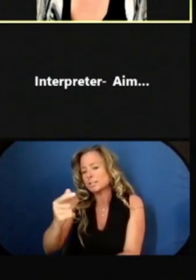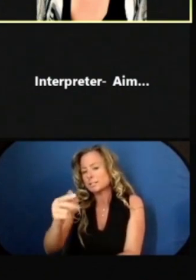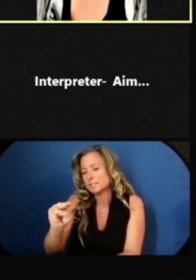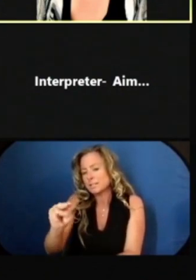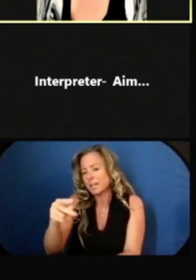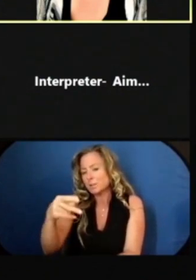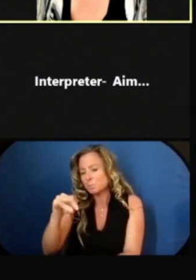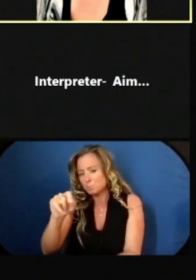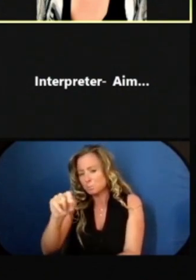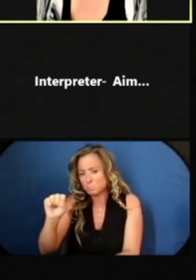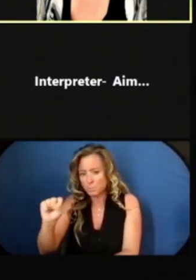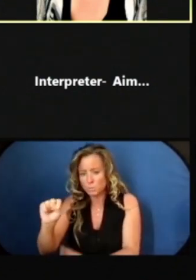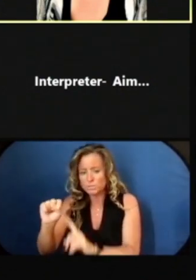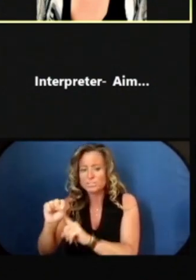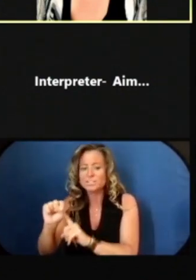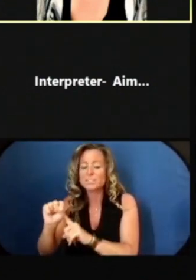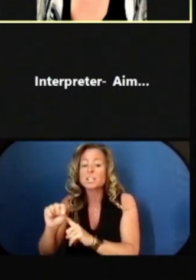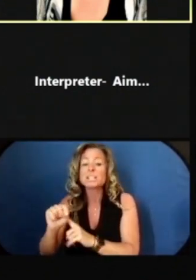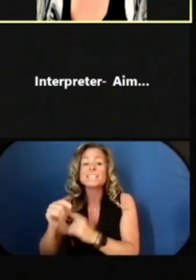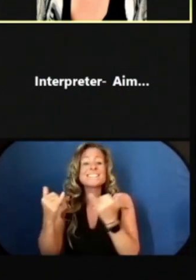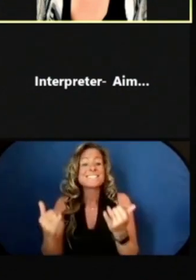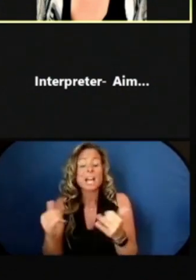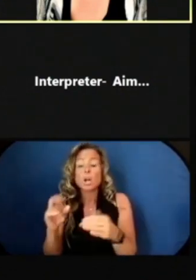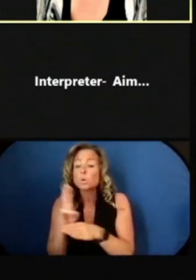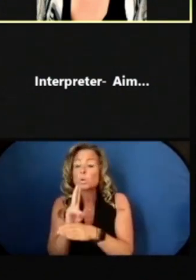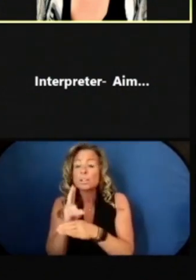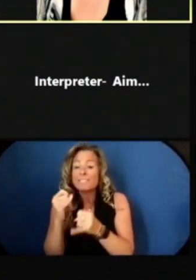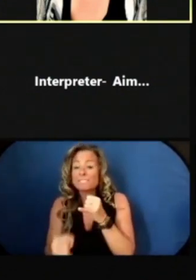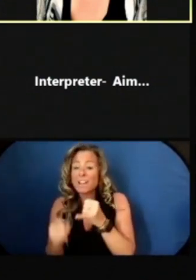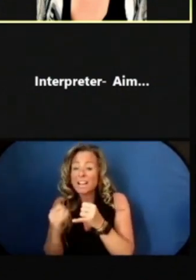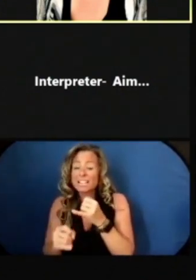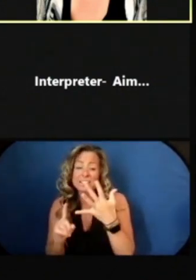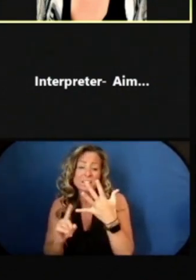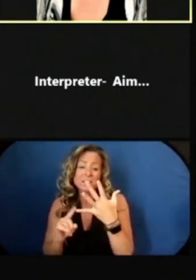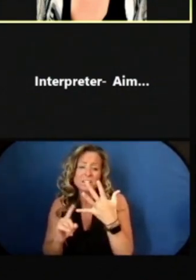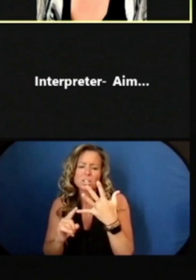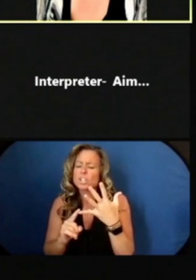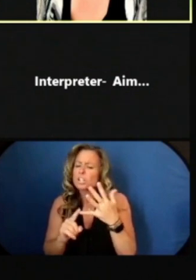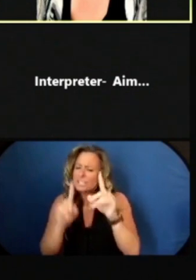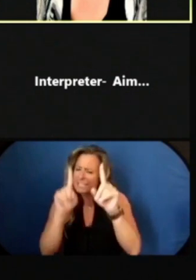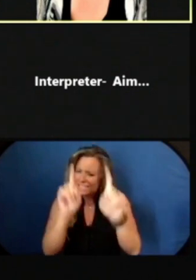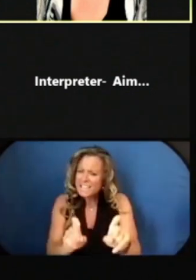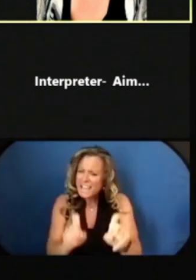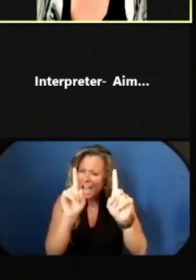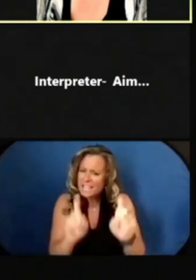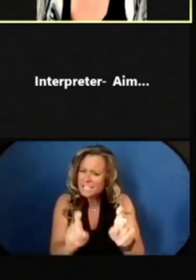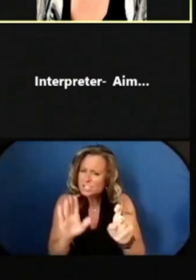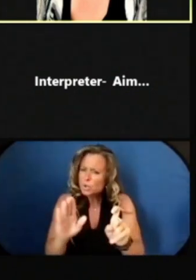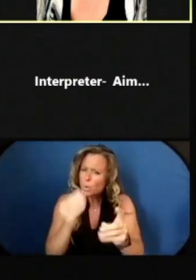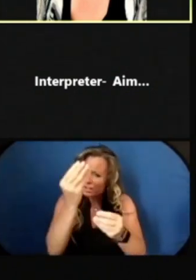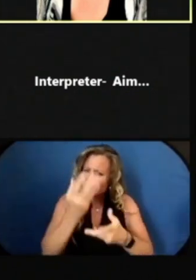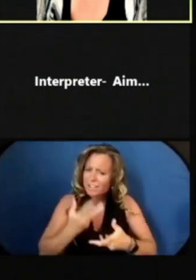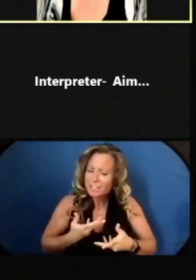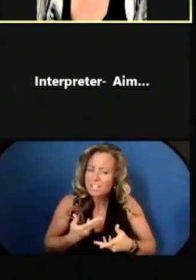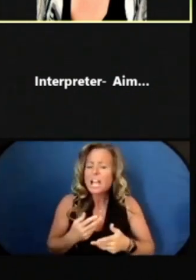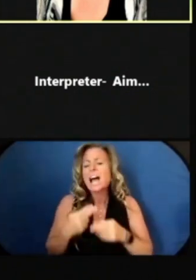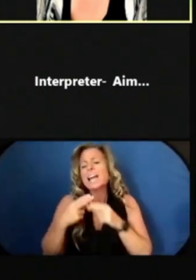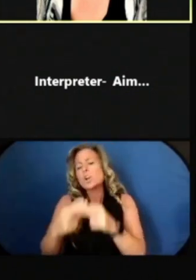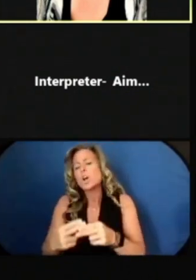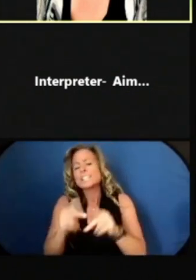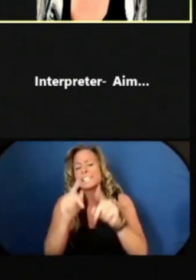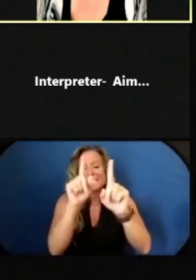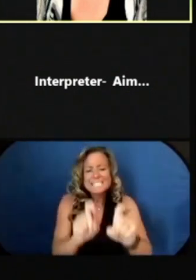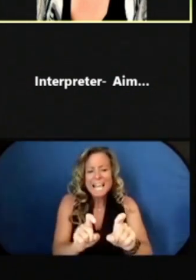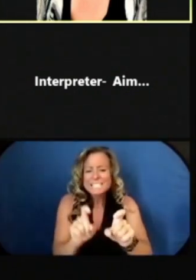And then work with your target user groups to test the design and content. I call it testing and tweaking.